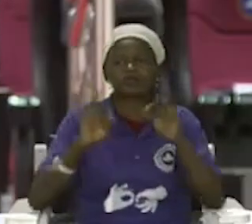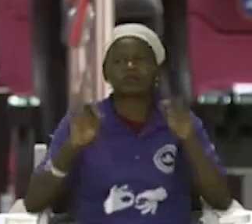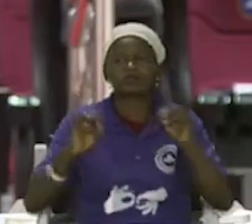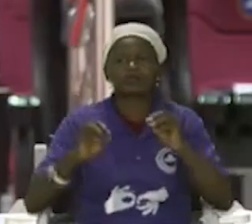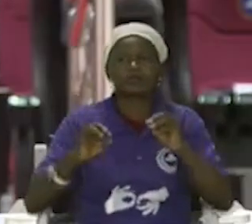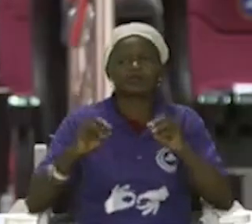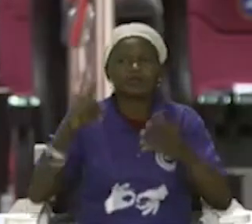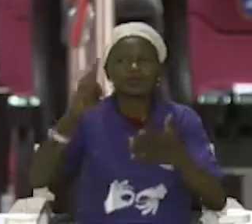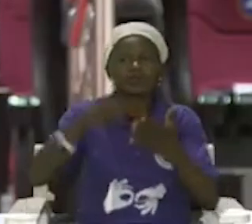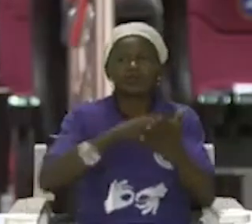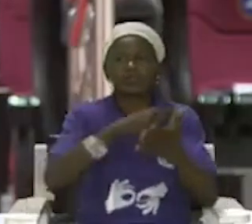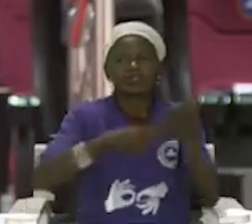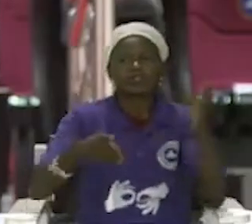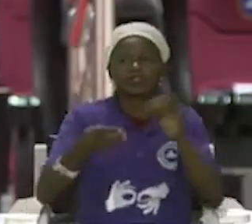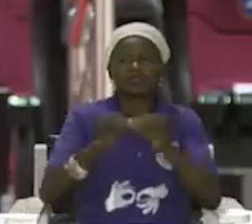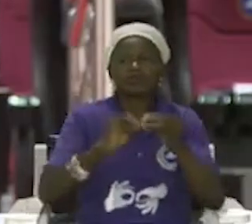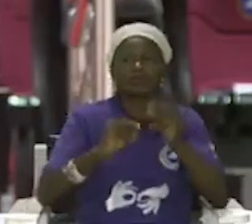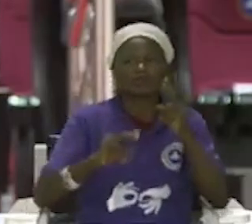Correction number two.